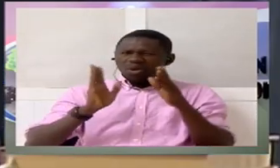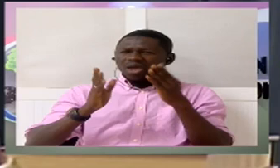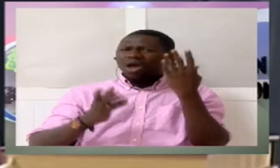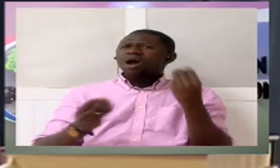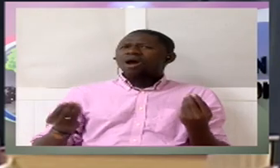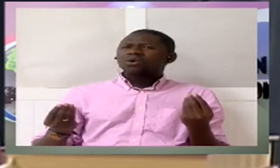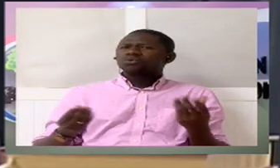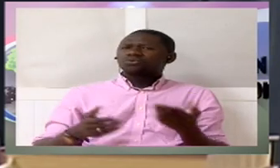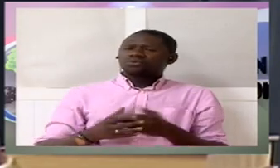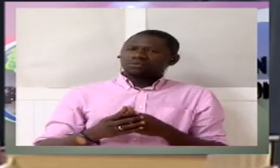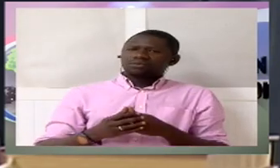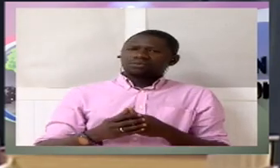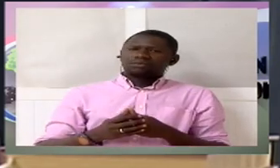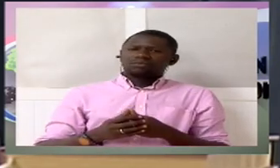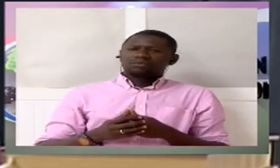That